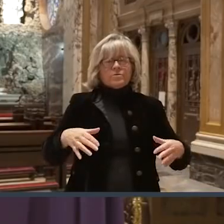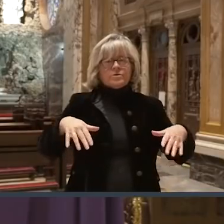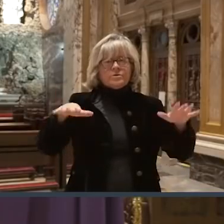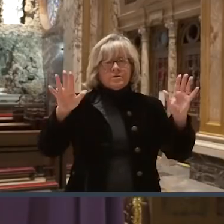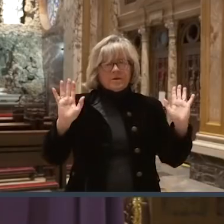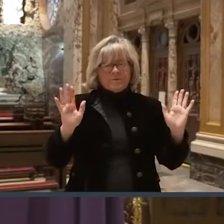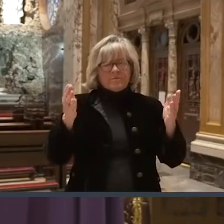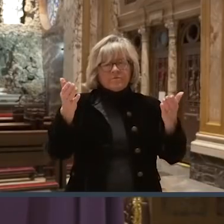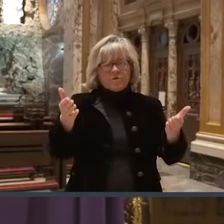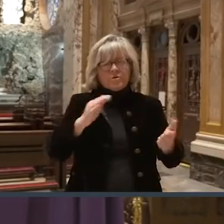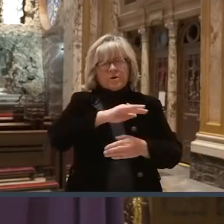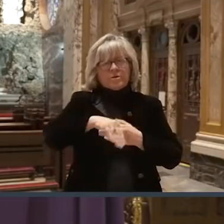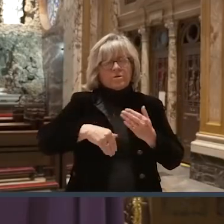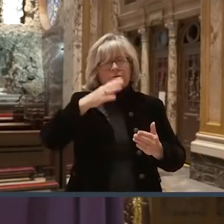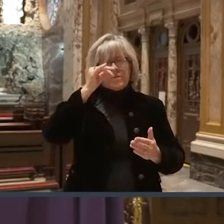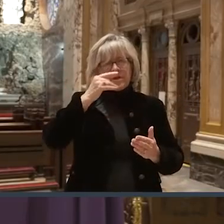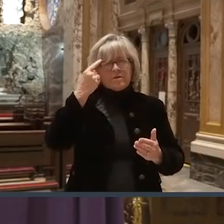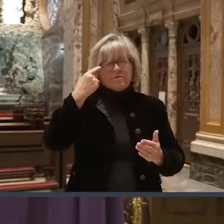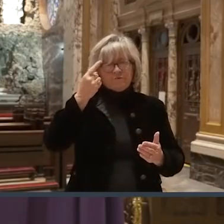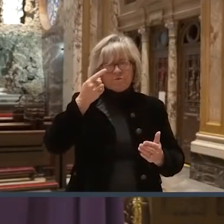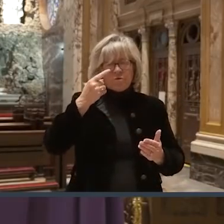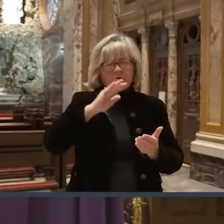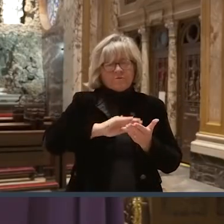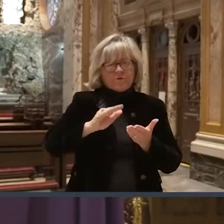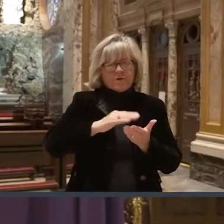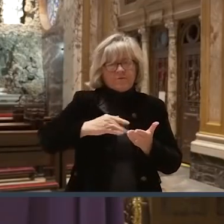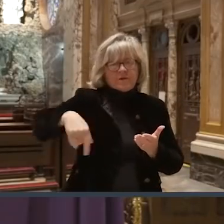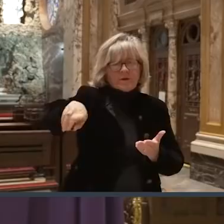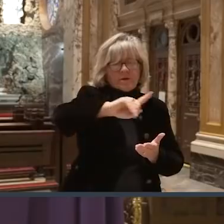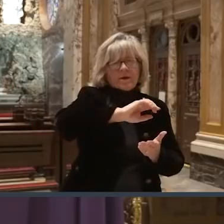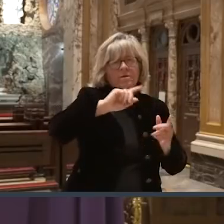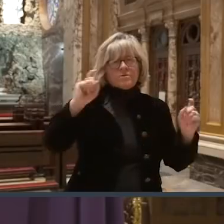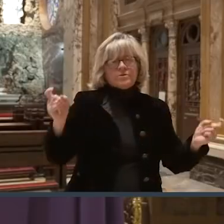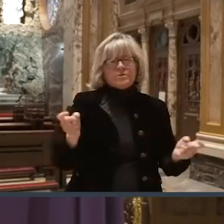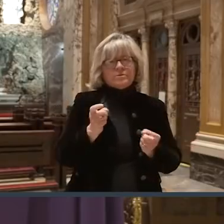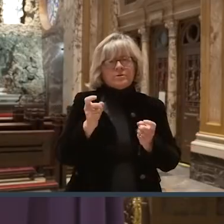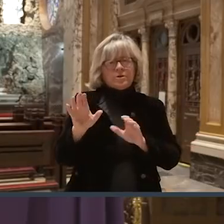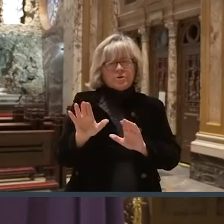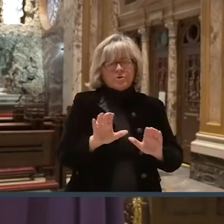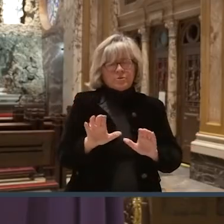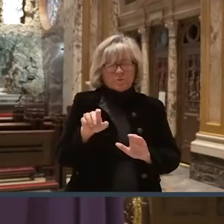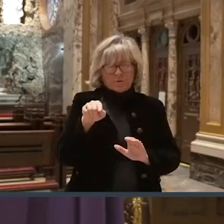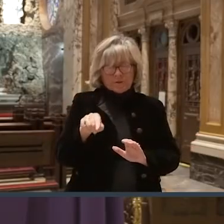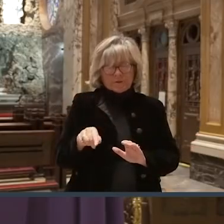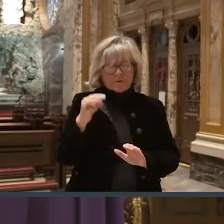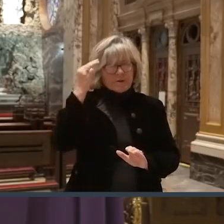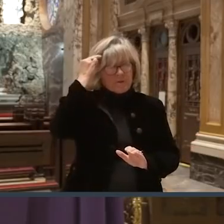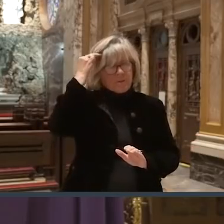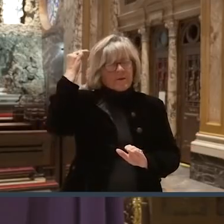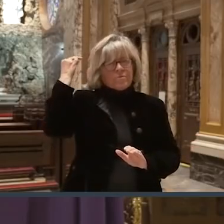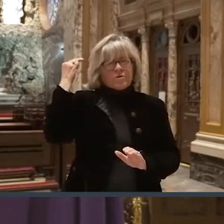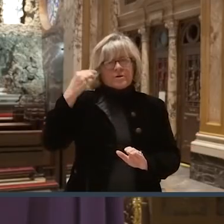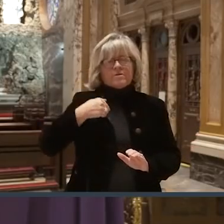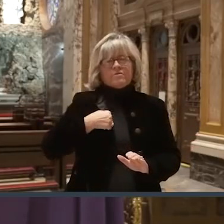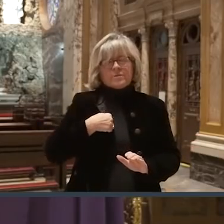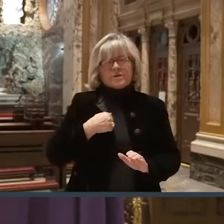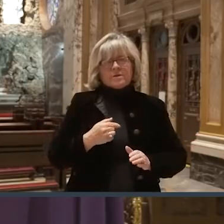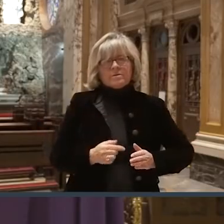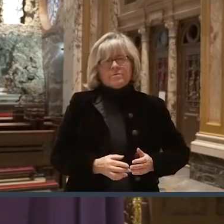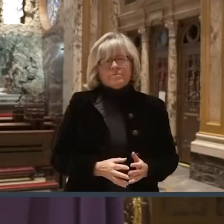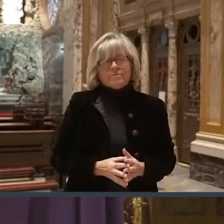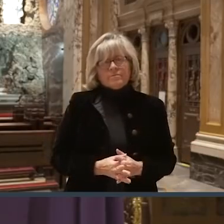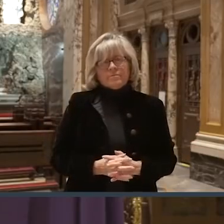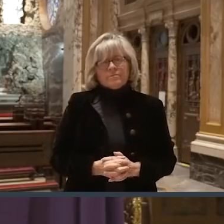for many, for the forgiveness of sins. Do this in memory of me."